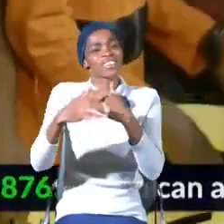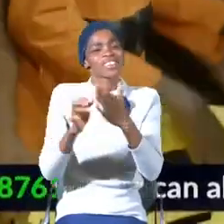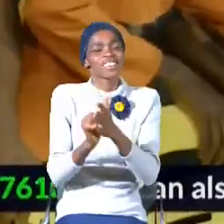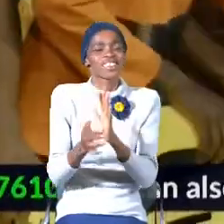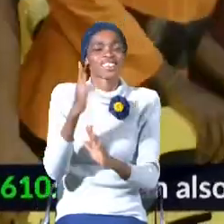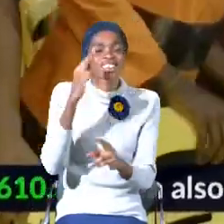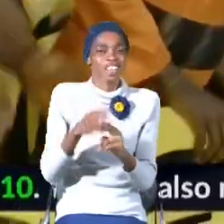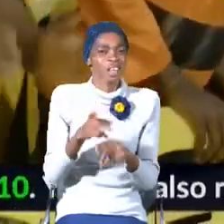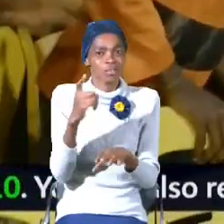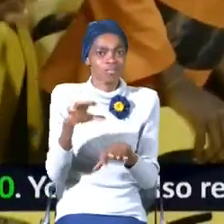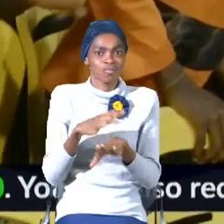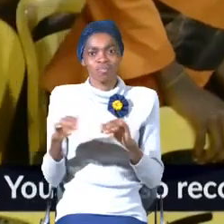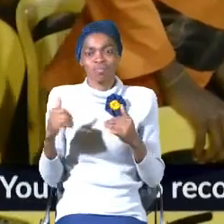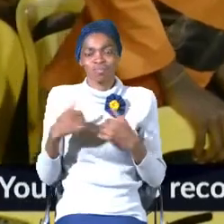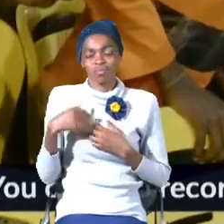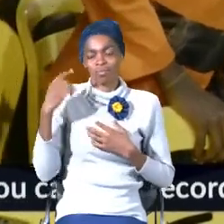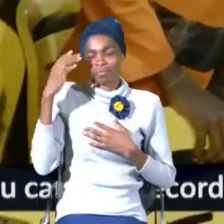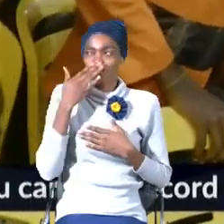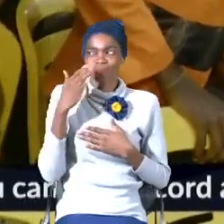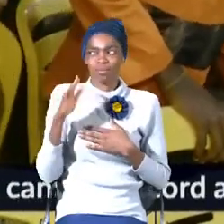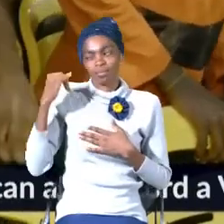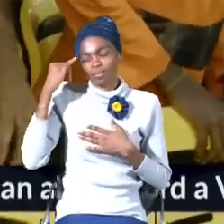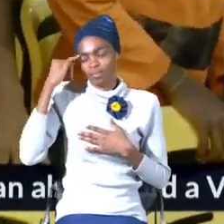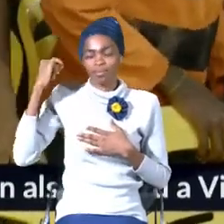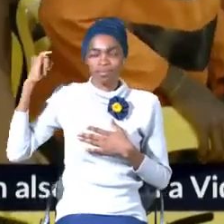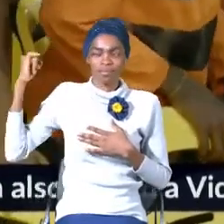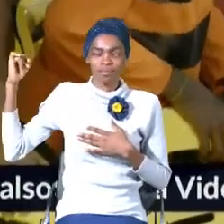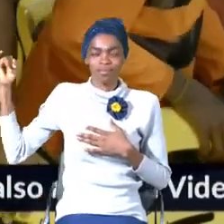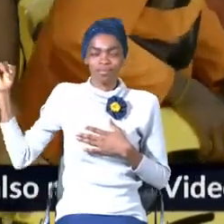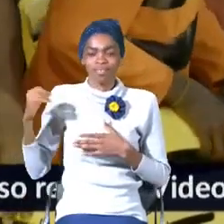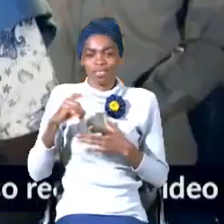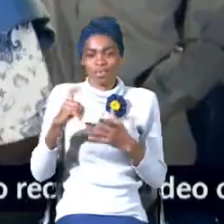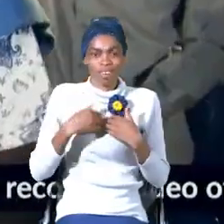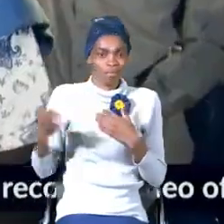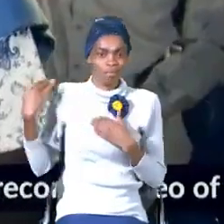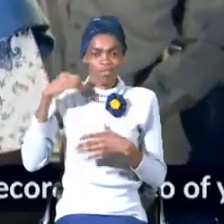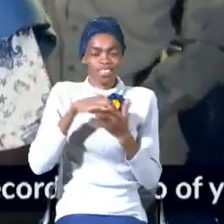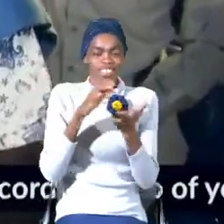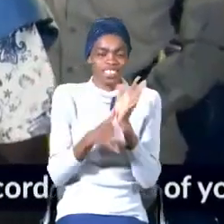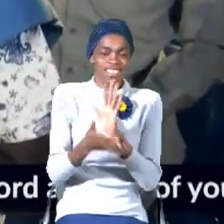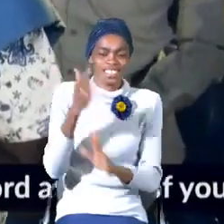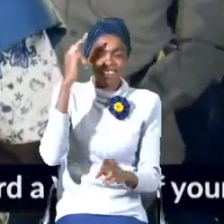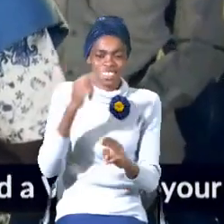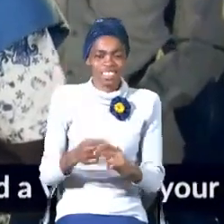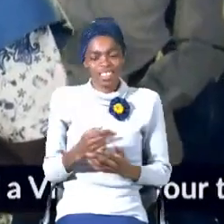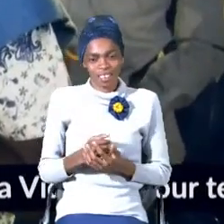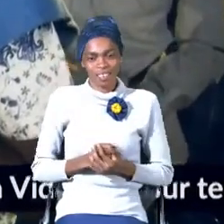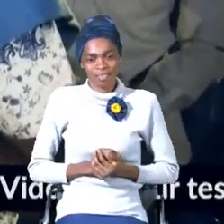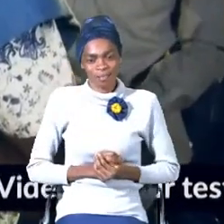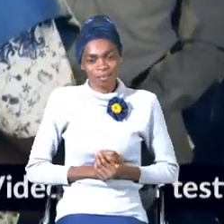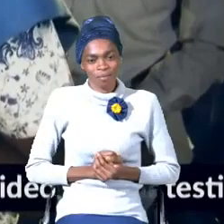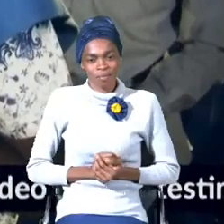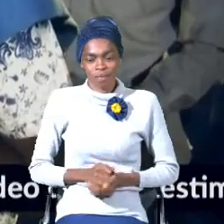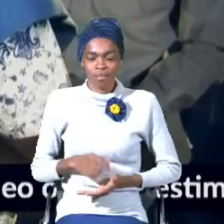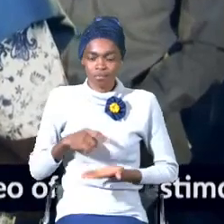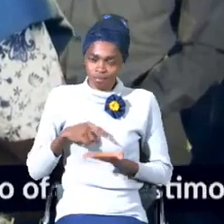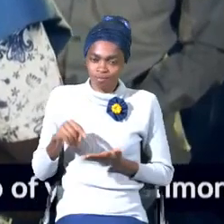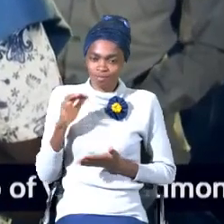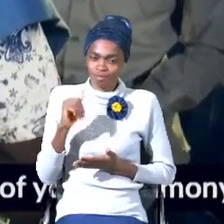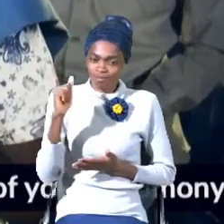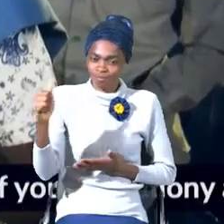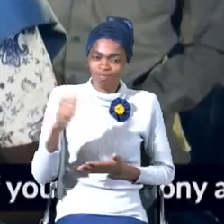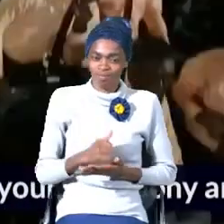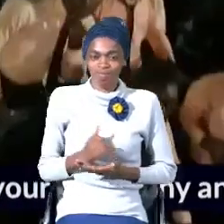don't have the imaginations you have before in Jesus' name. Still check up on yourself. Somebody